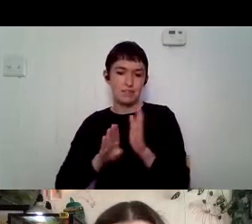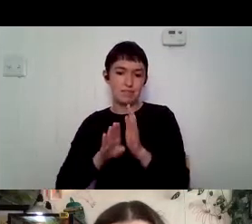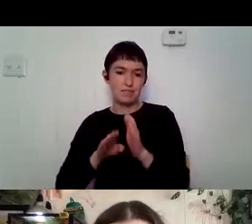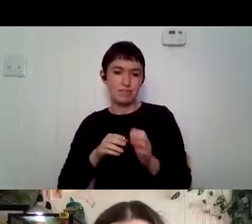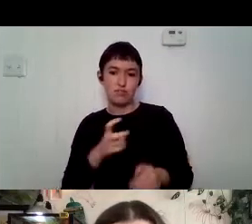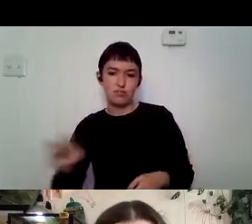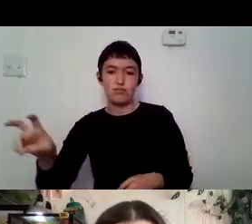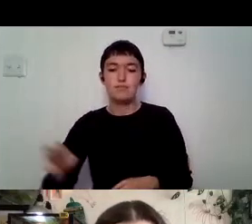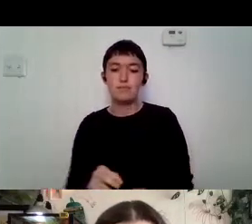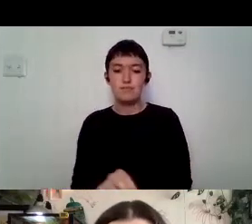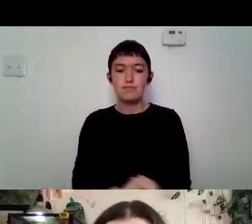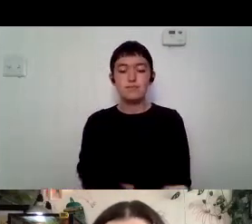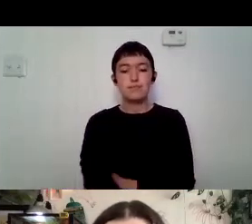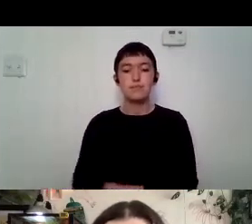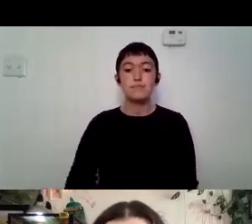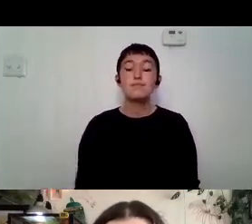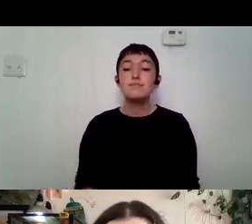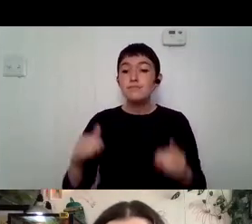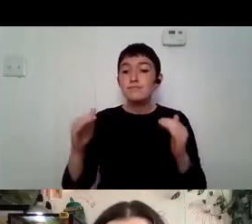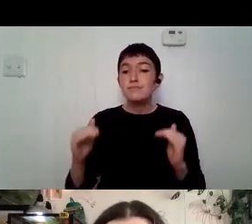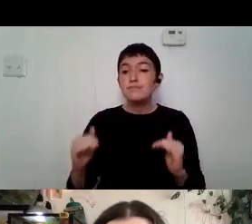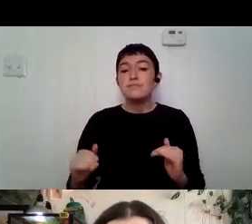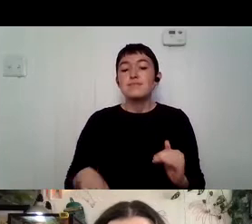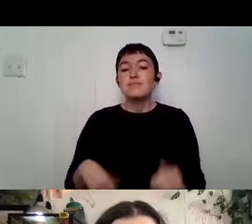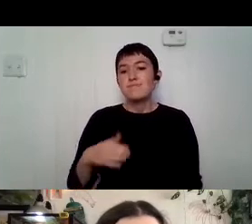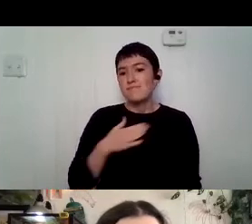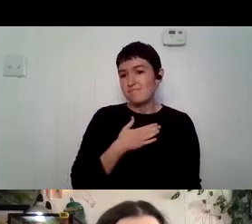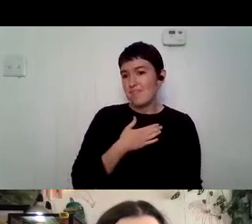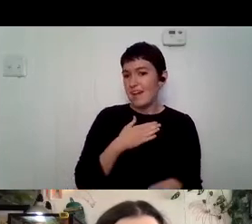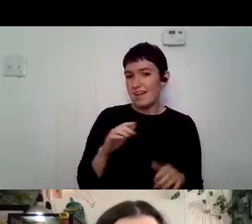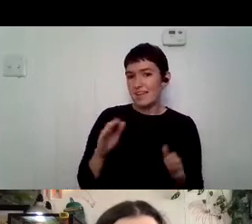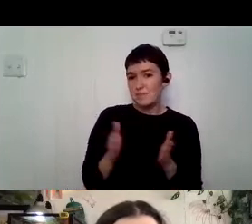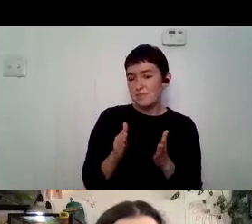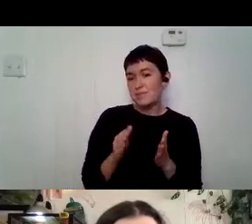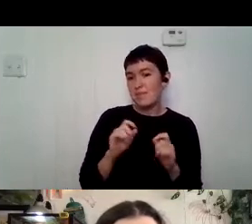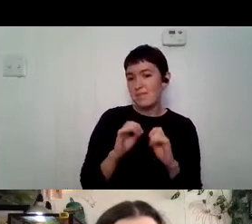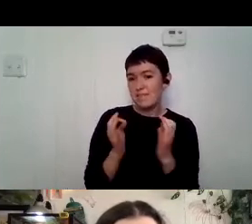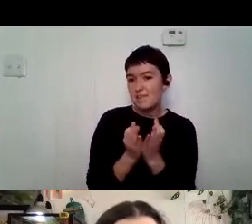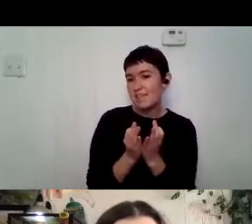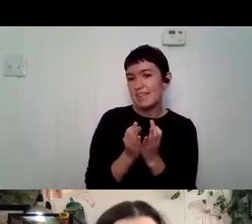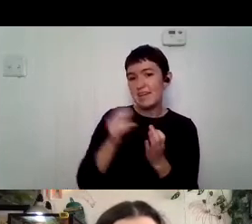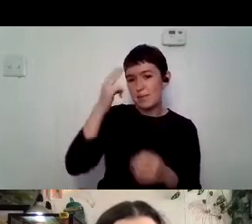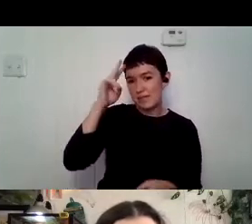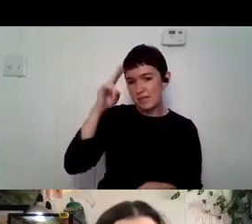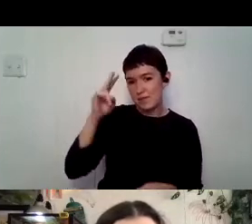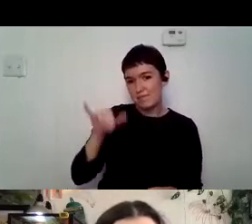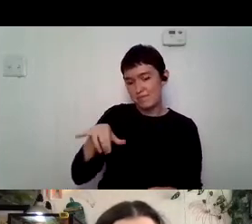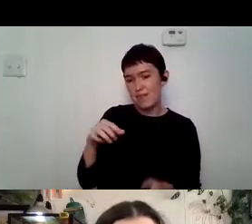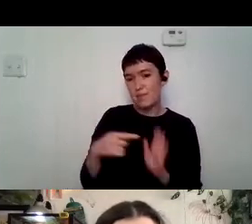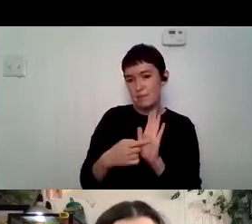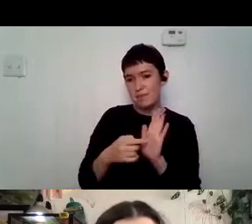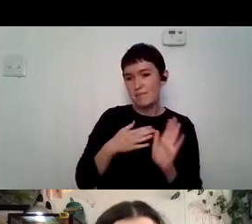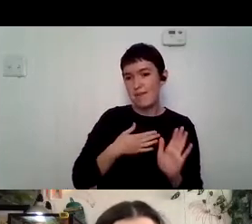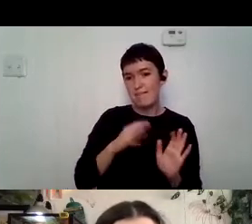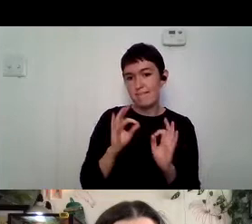So here I show a little family in Mexico, and that's meant to represent kind of my parents and how they immigrated to the